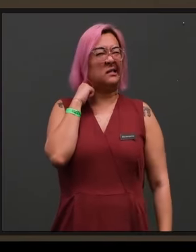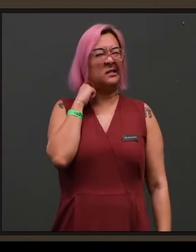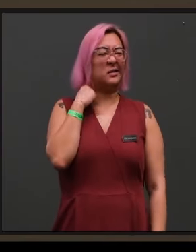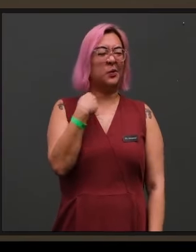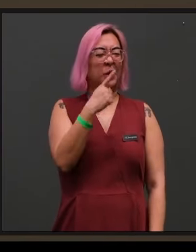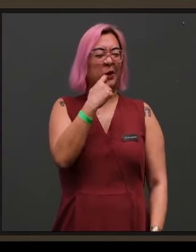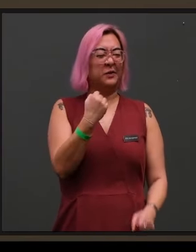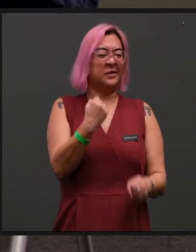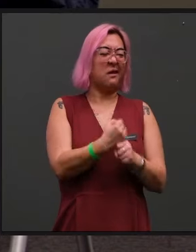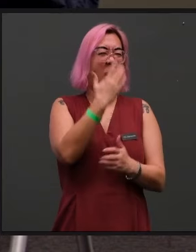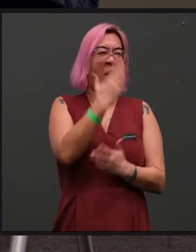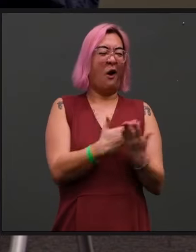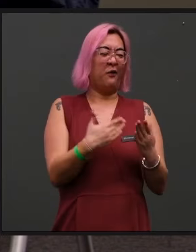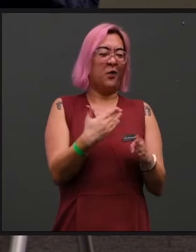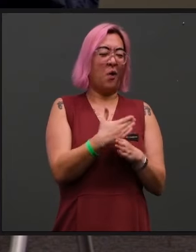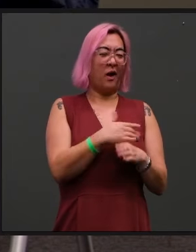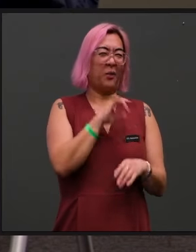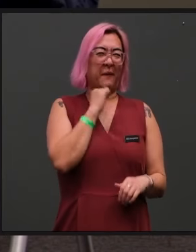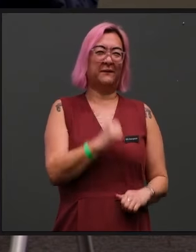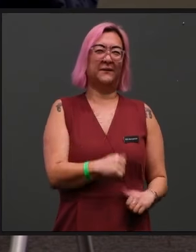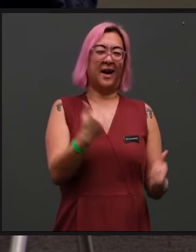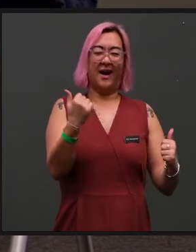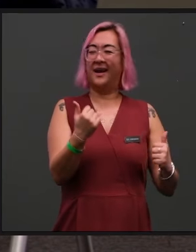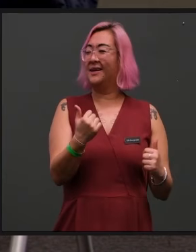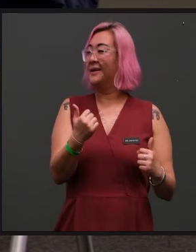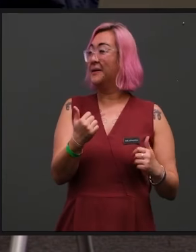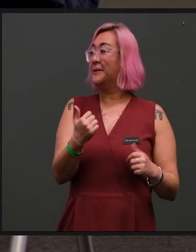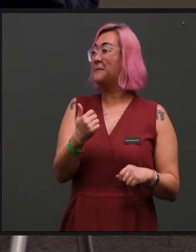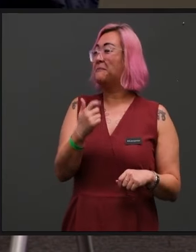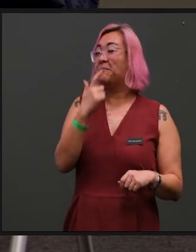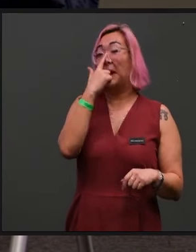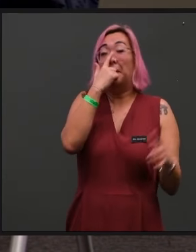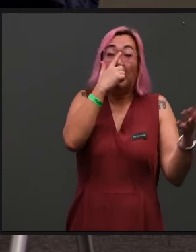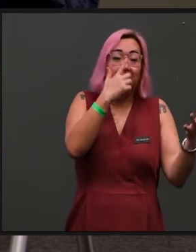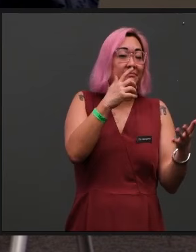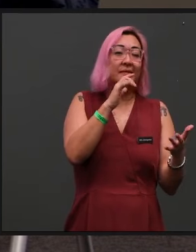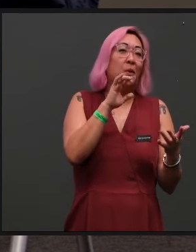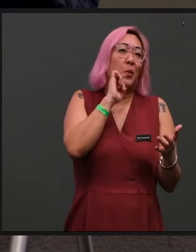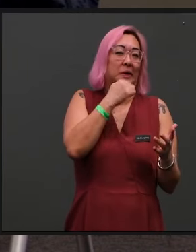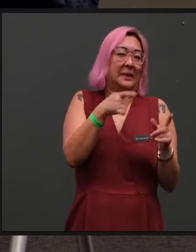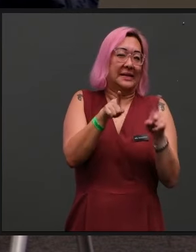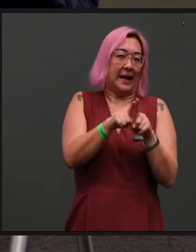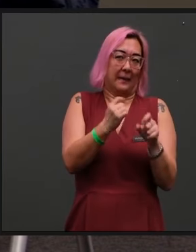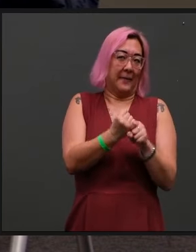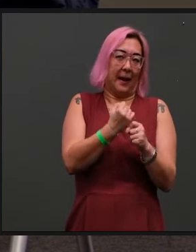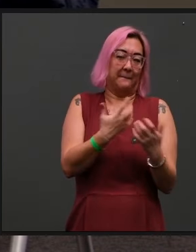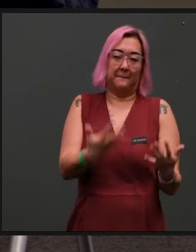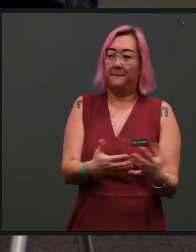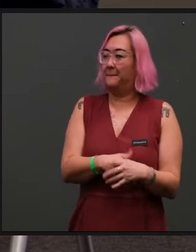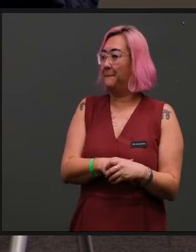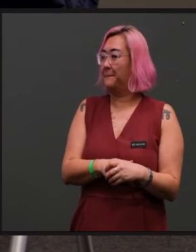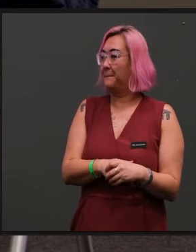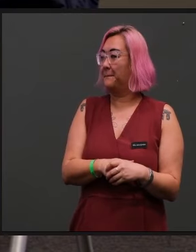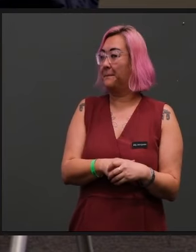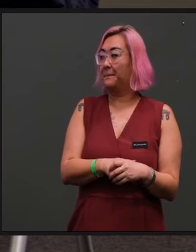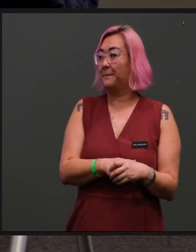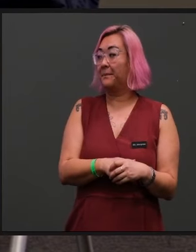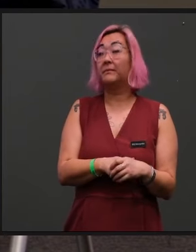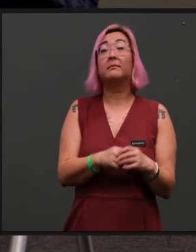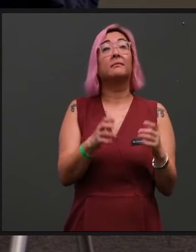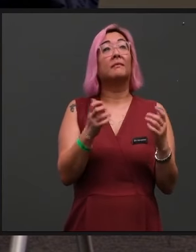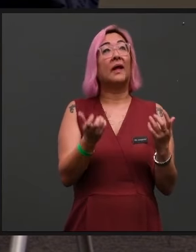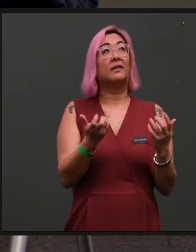fine. But then maybe it wouldn't be the same game. And I also think because we came into it very early with this